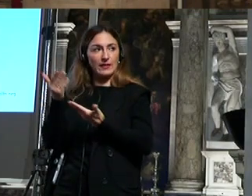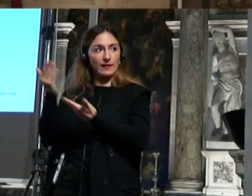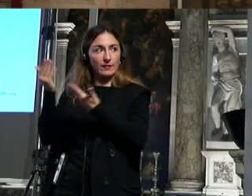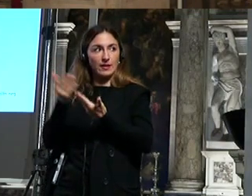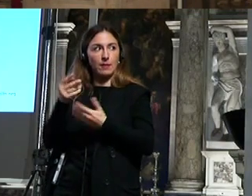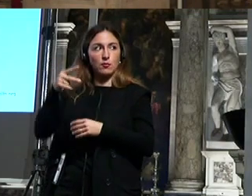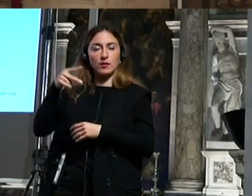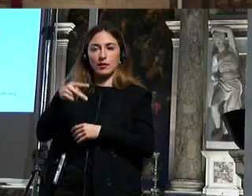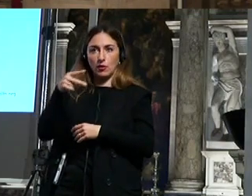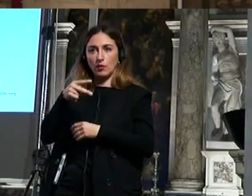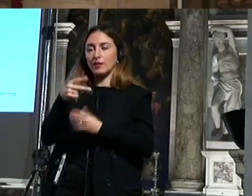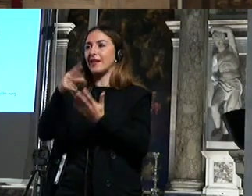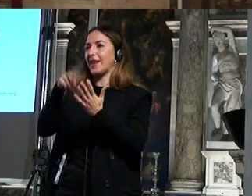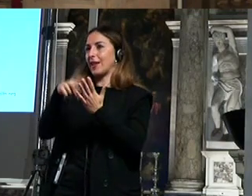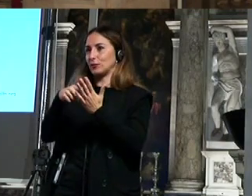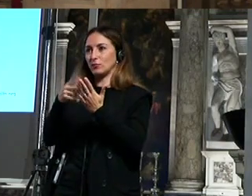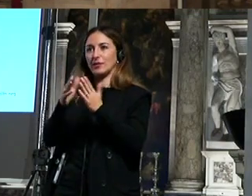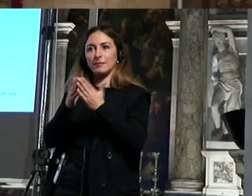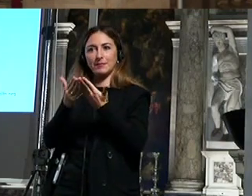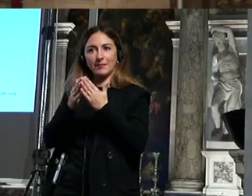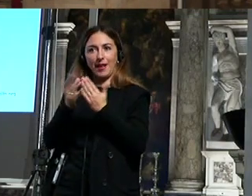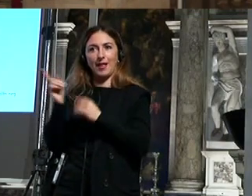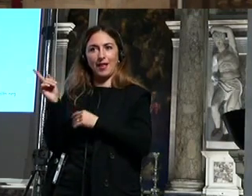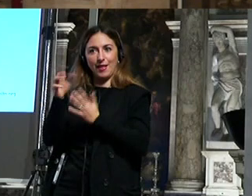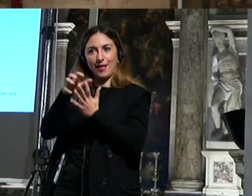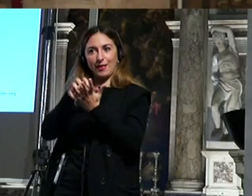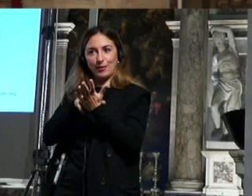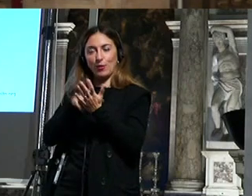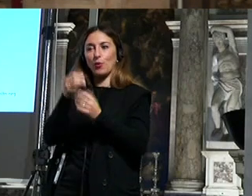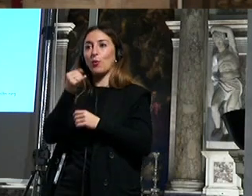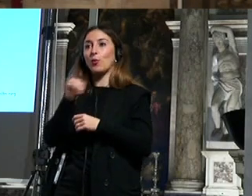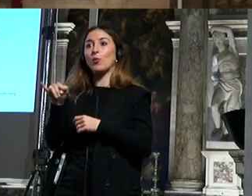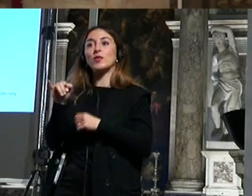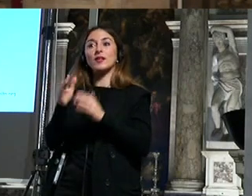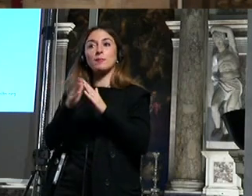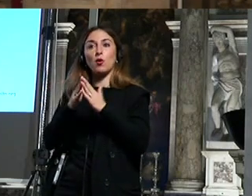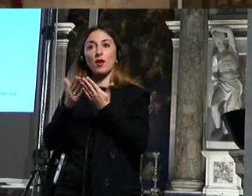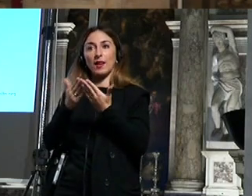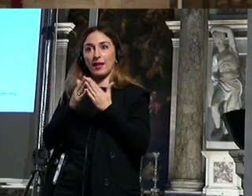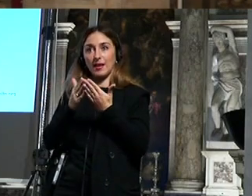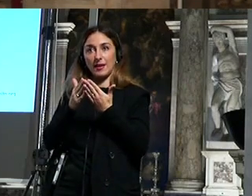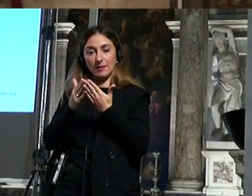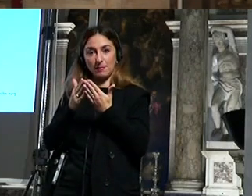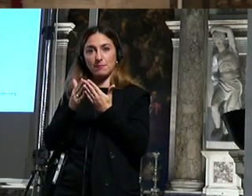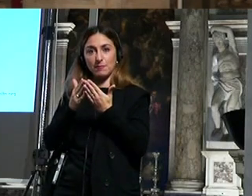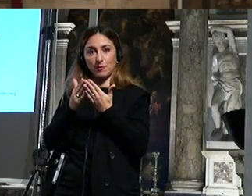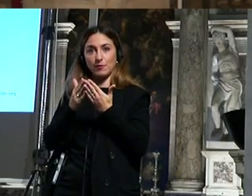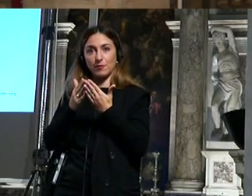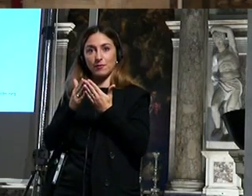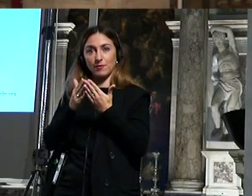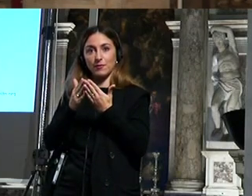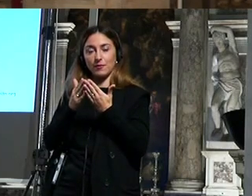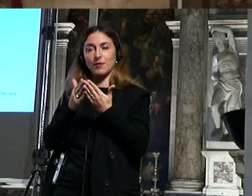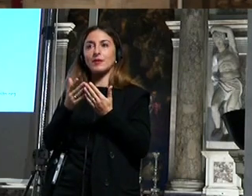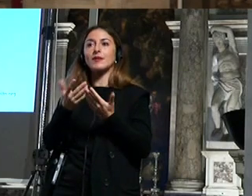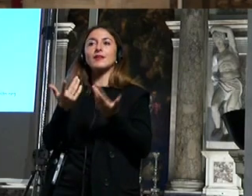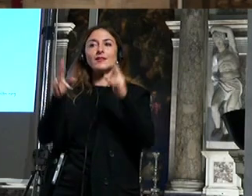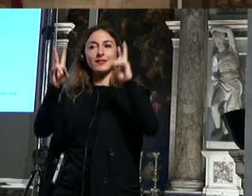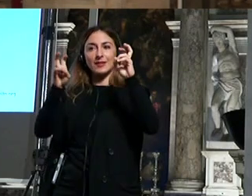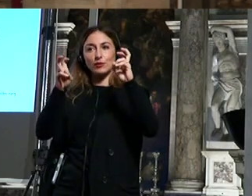a leggere il brano che ha scelto dal suo ultimo libro, To Be a Man, Essere un